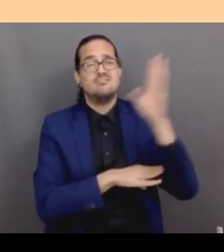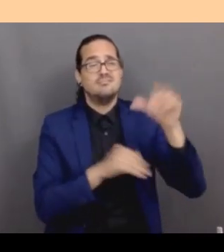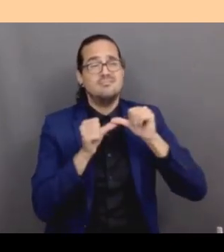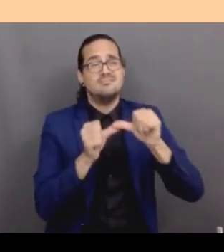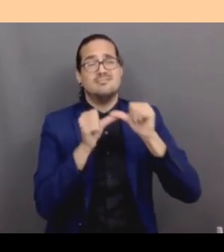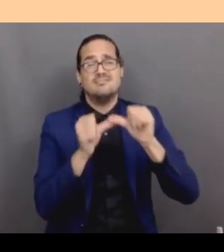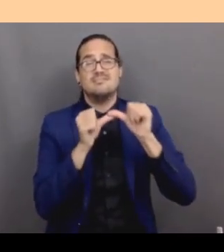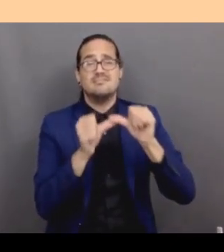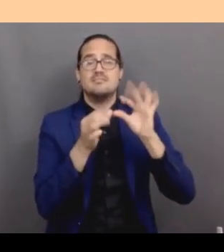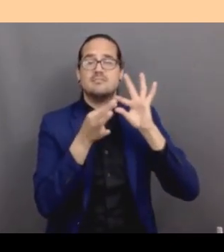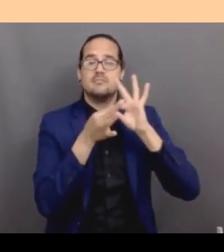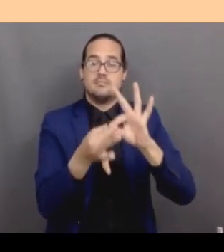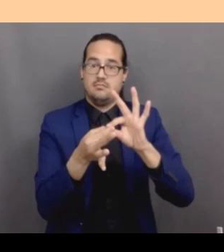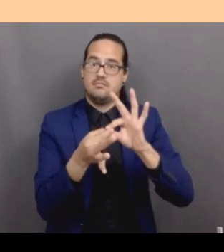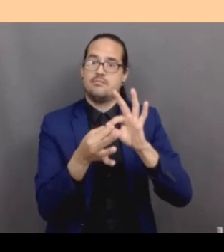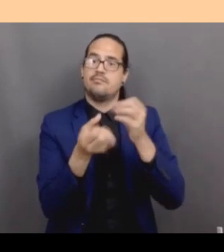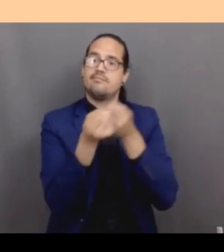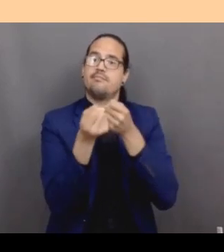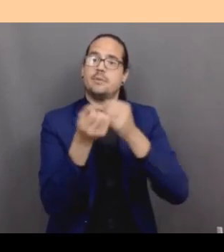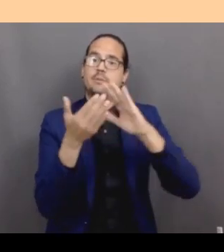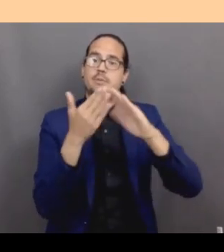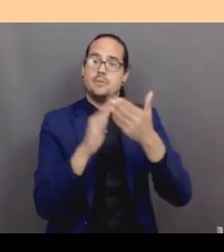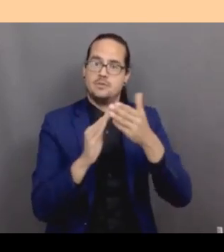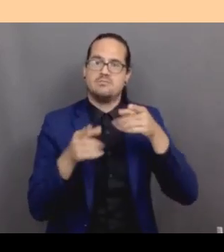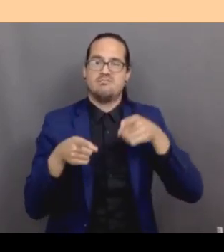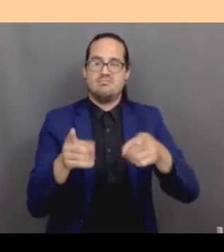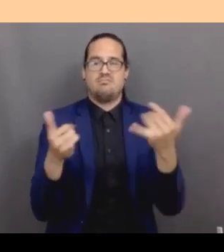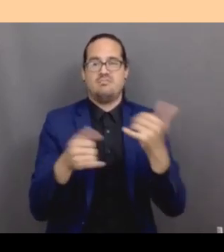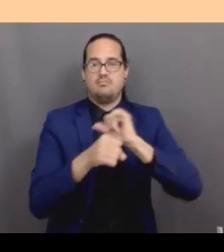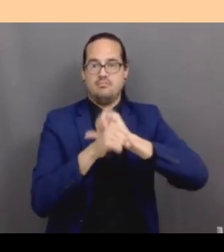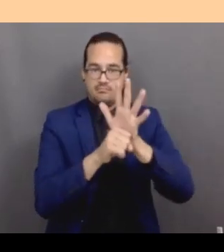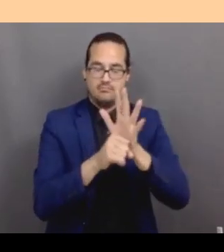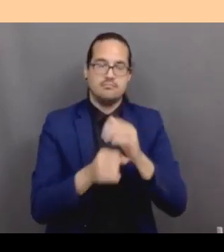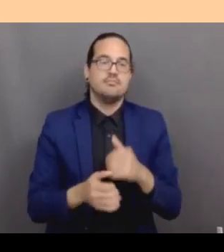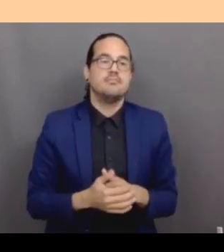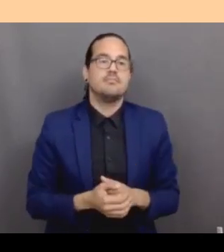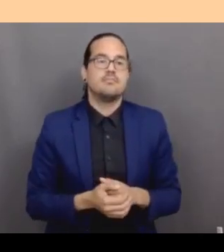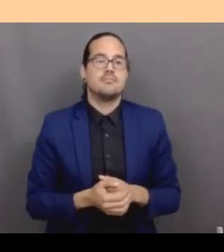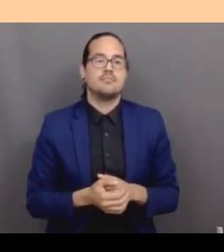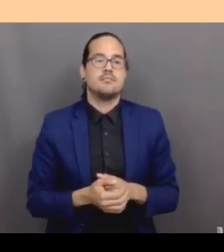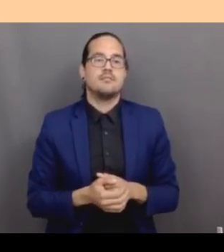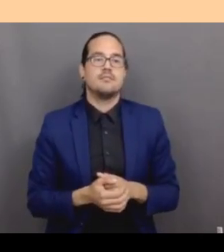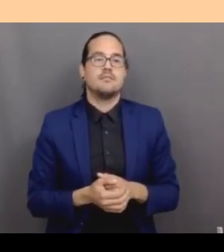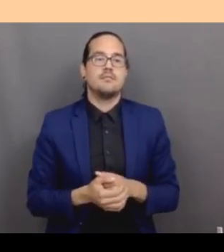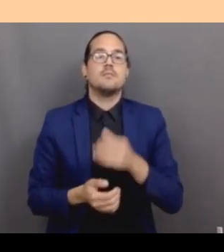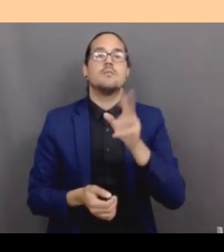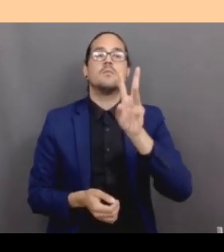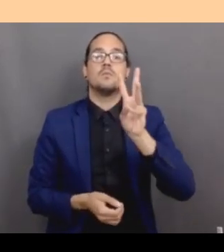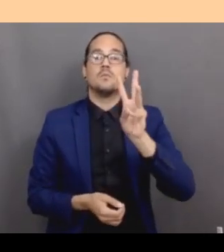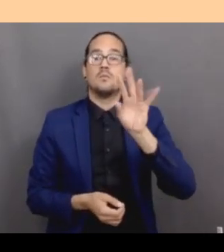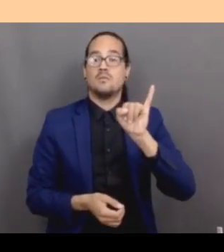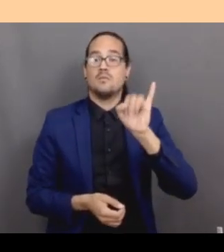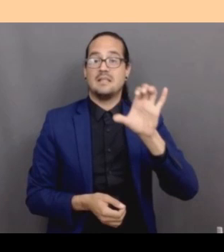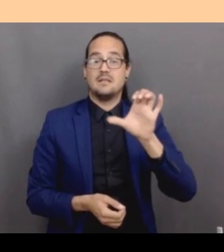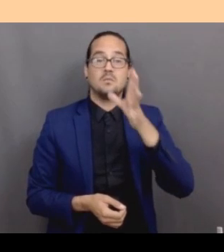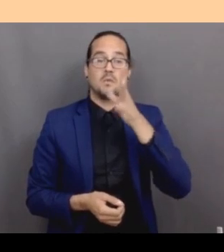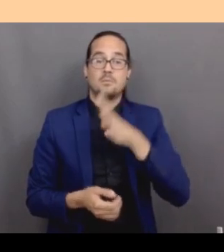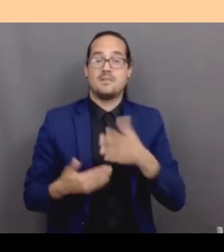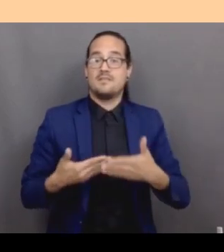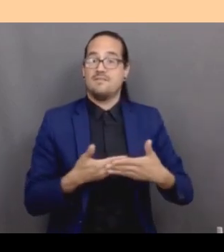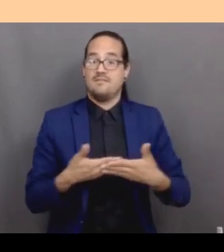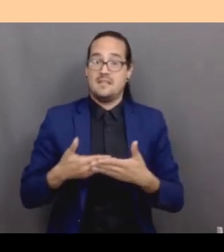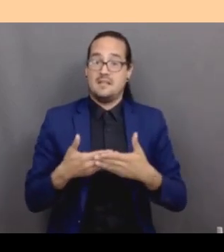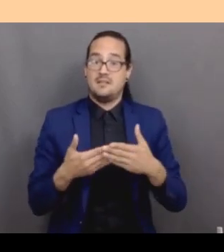Our Women's, Infants, and Children's Program, part of public health, continues to provide nutrition support for more and more mothers and babies as